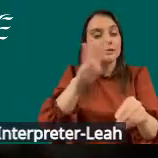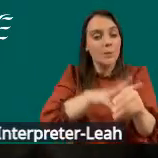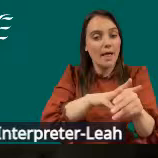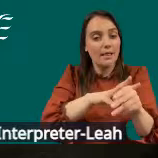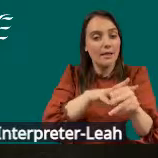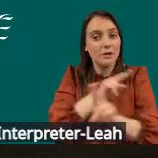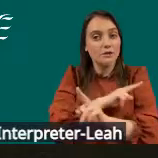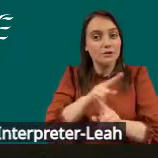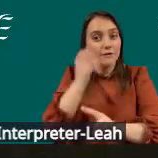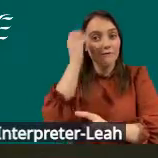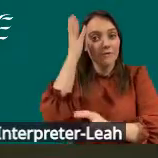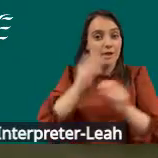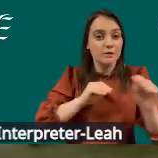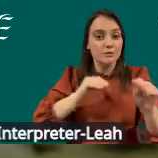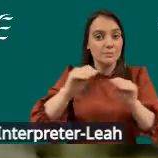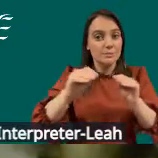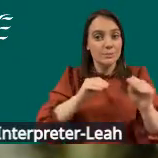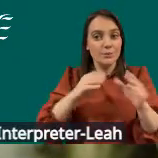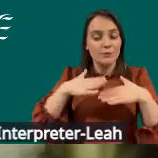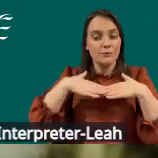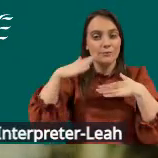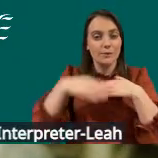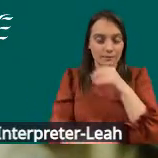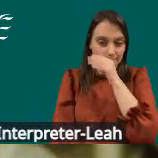forget to move more.